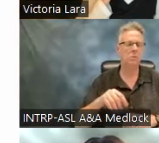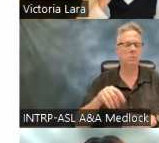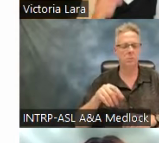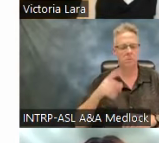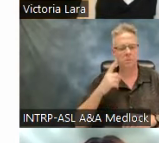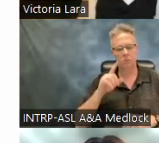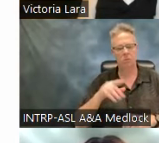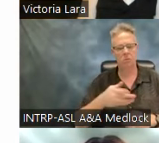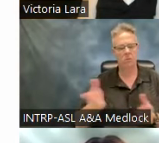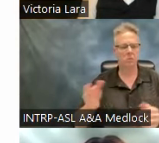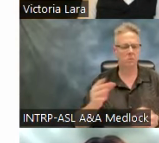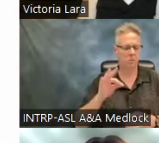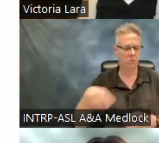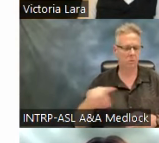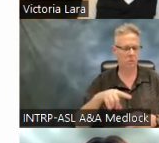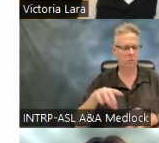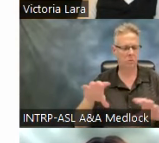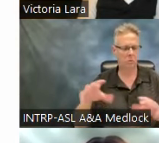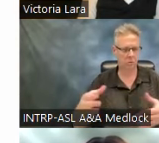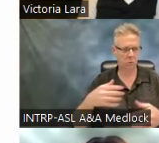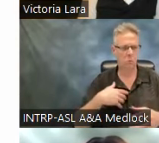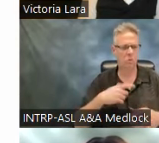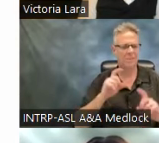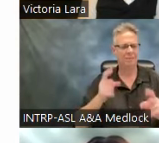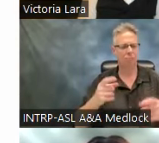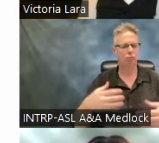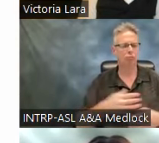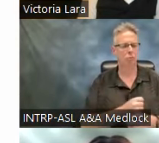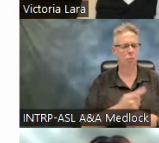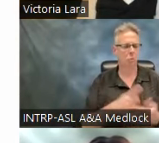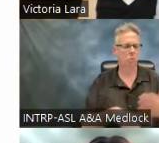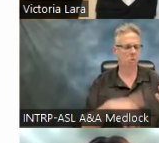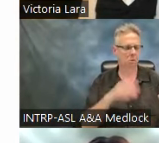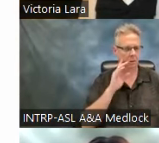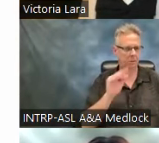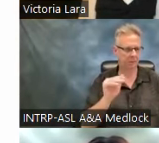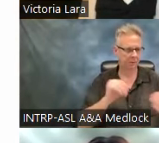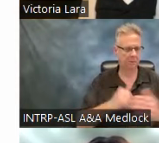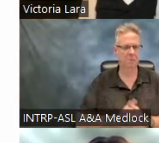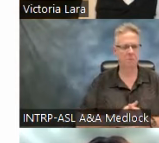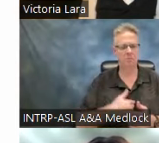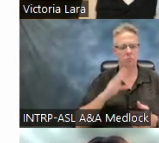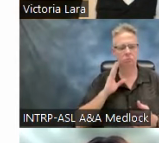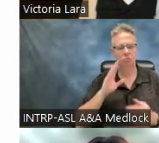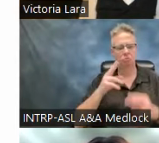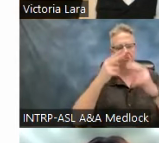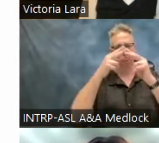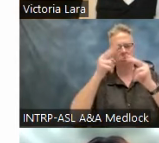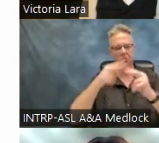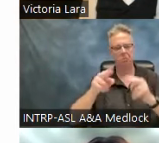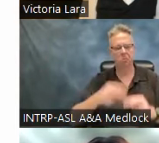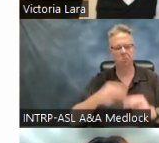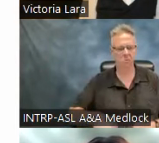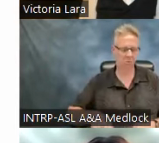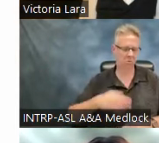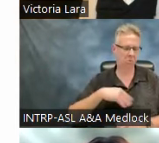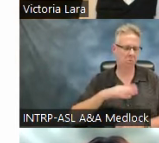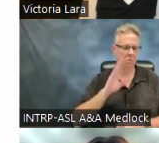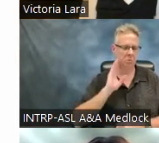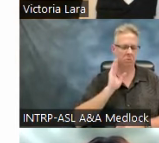the rest of the commission, but we did want to give you an overview of what to expect. So I'll just quickly go over